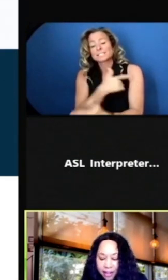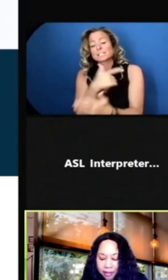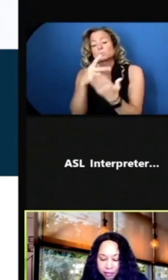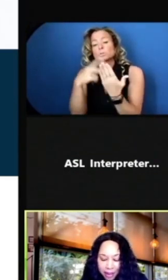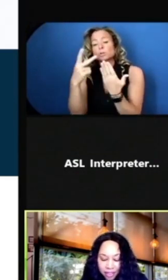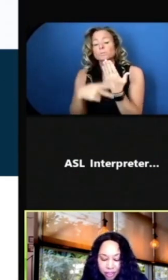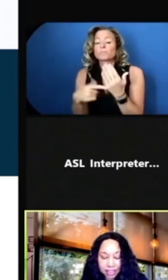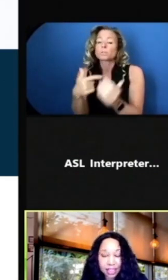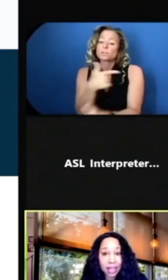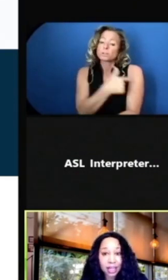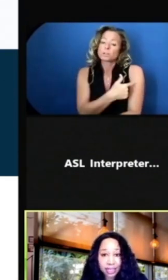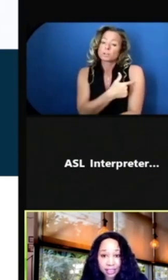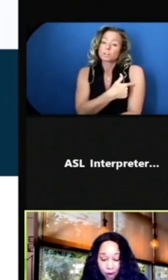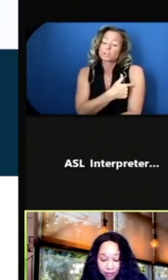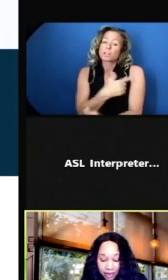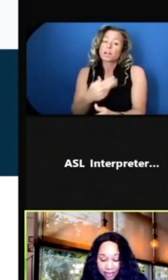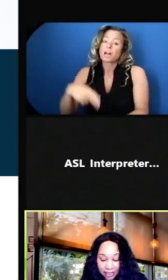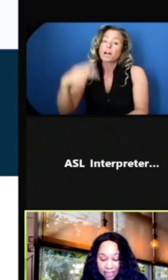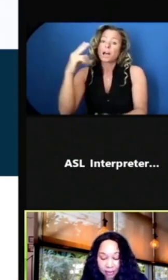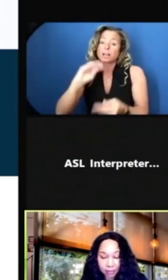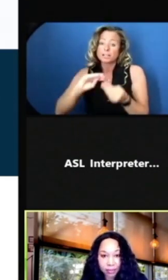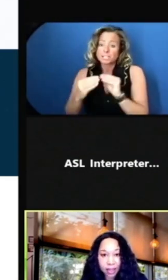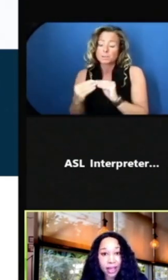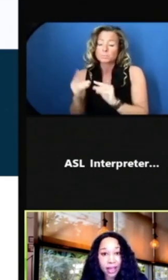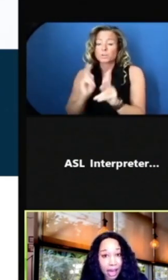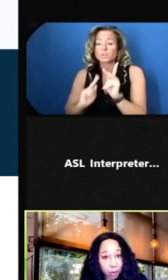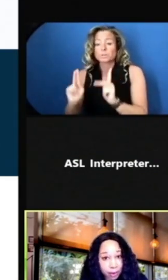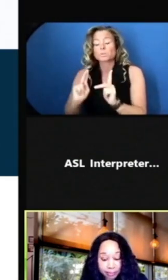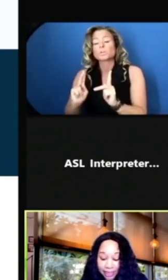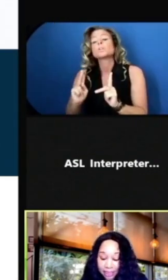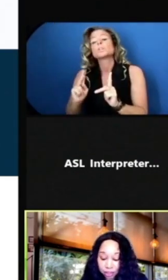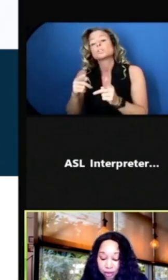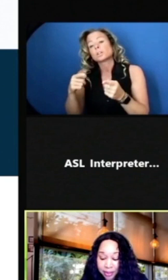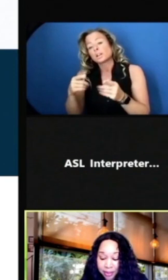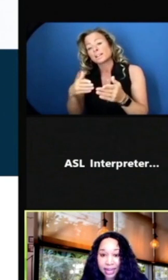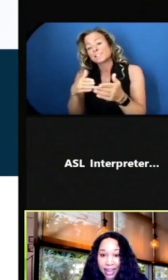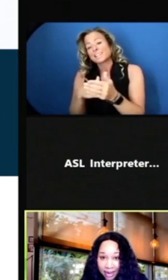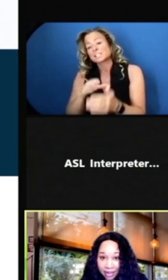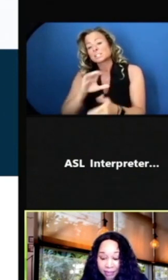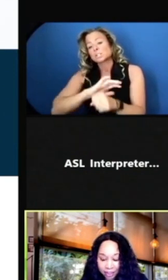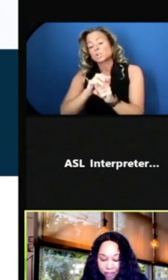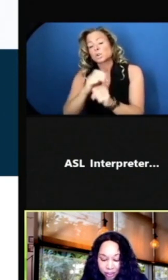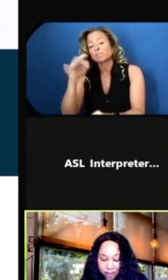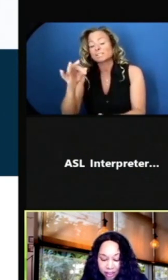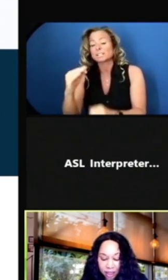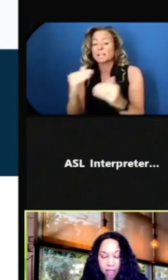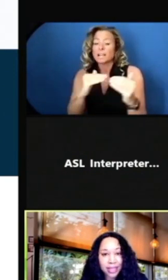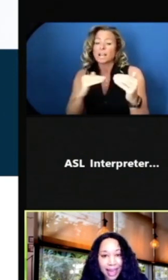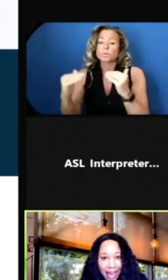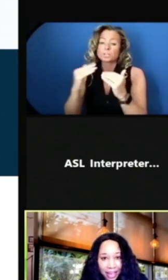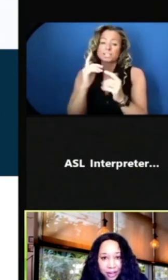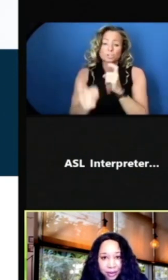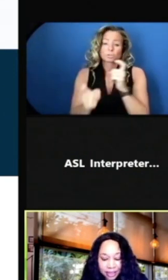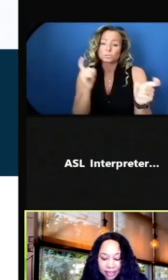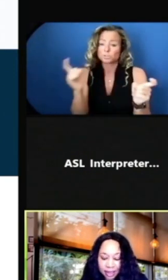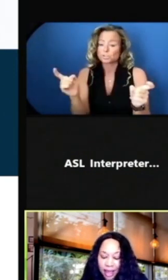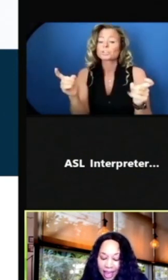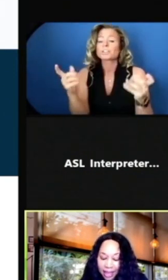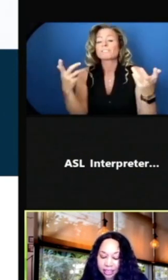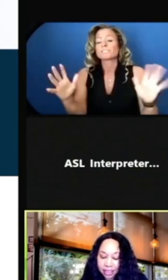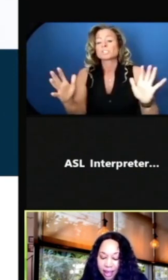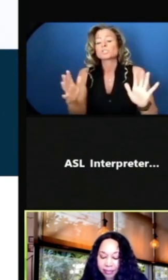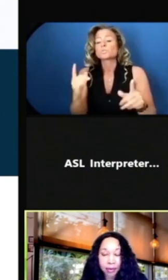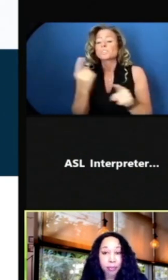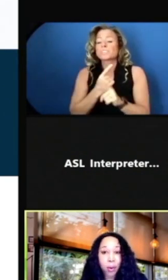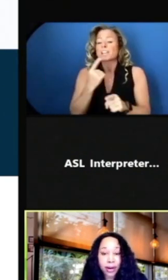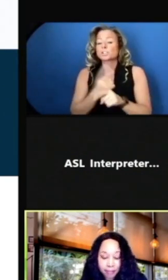high volume of patients against COVID-19, equitably distributed and administered, with accurate